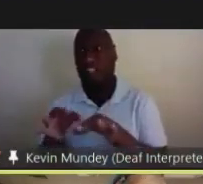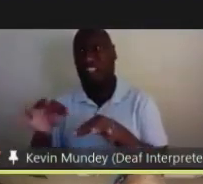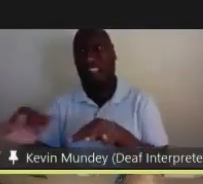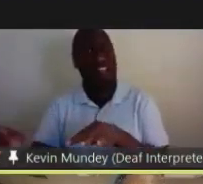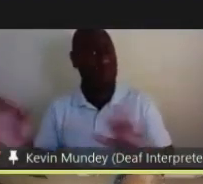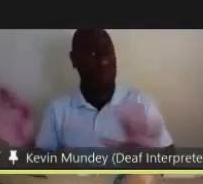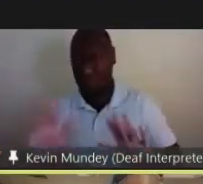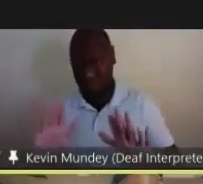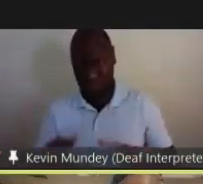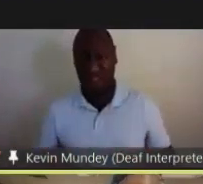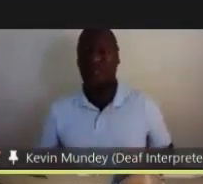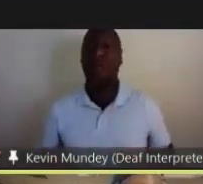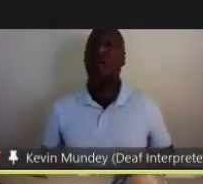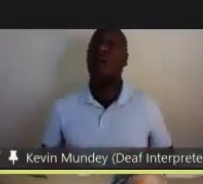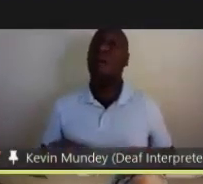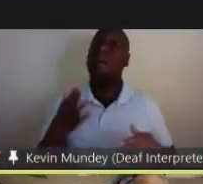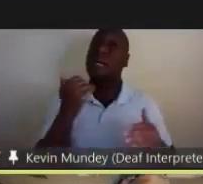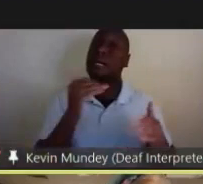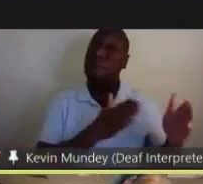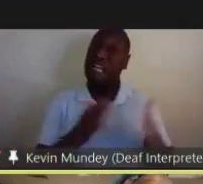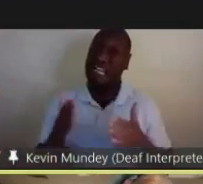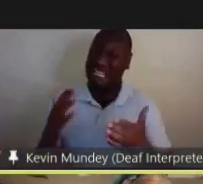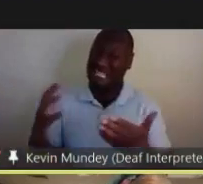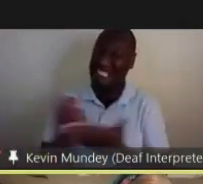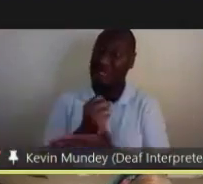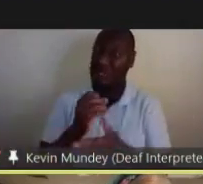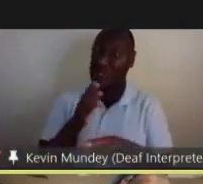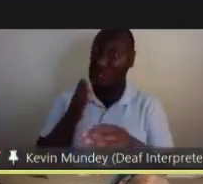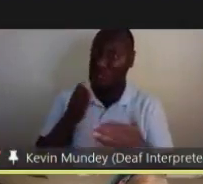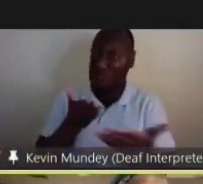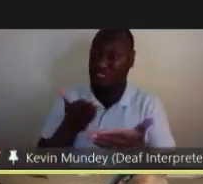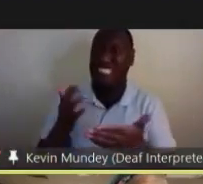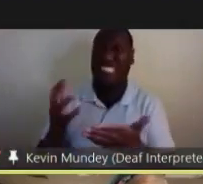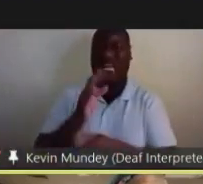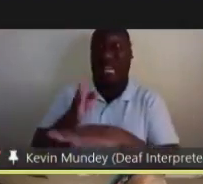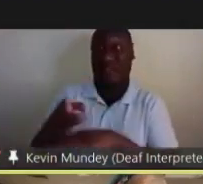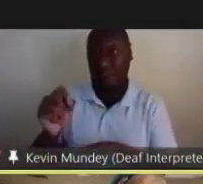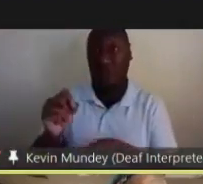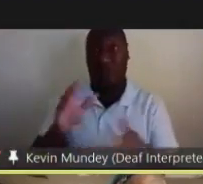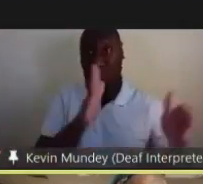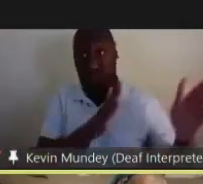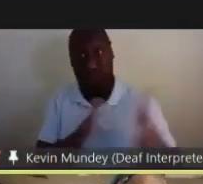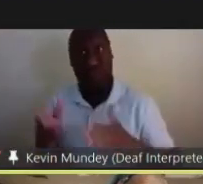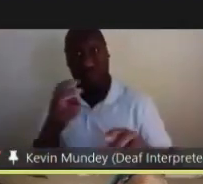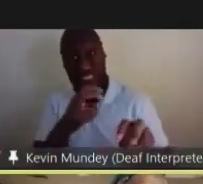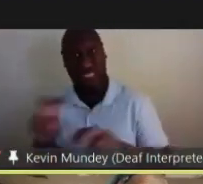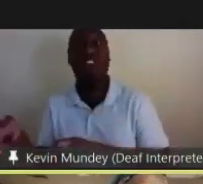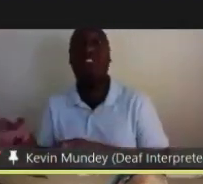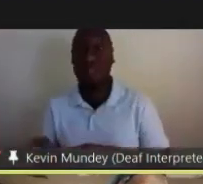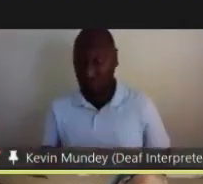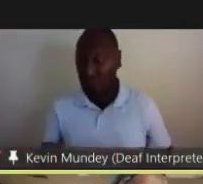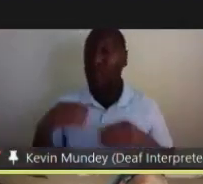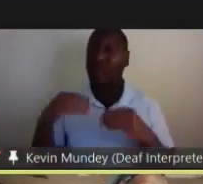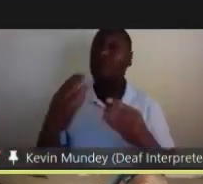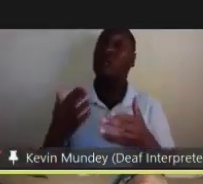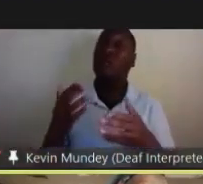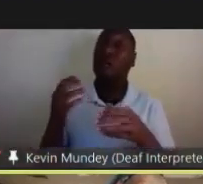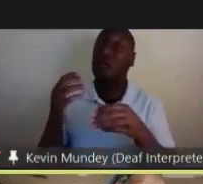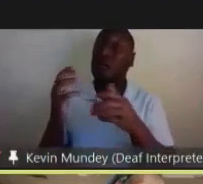service needs post-high school graduation. Once registered, support coordination is